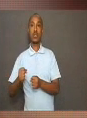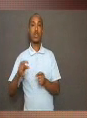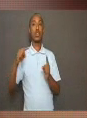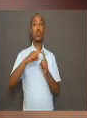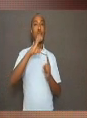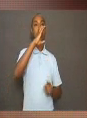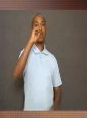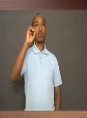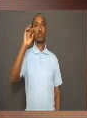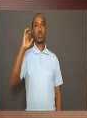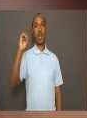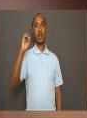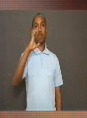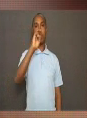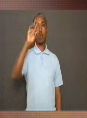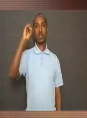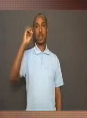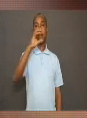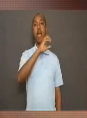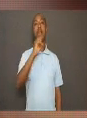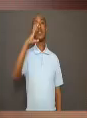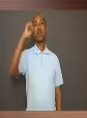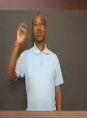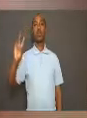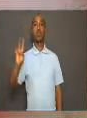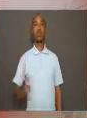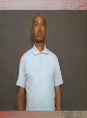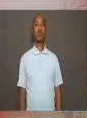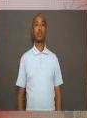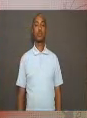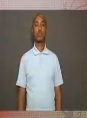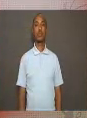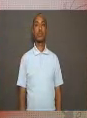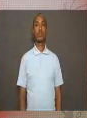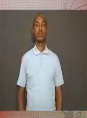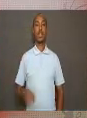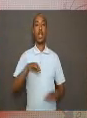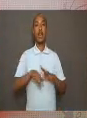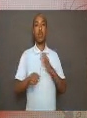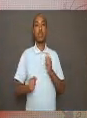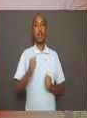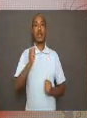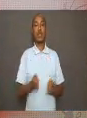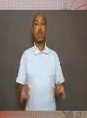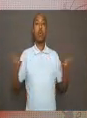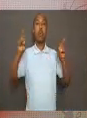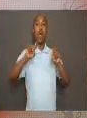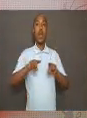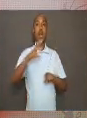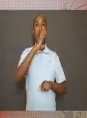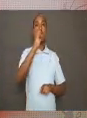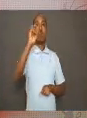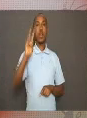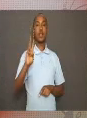copper oxide and carbon dioxide. In contrast, when carbonates